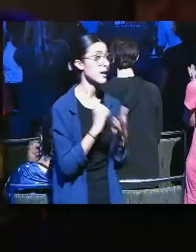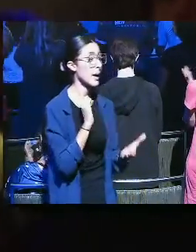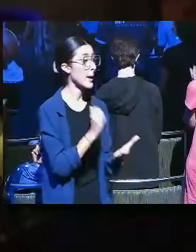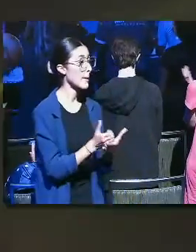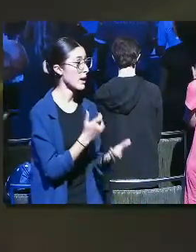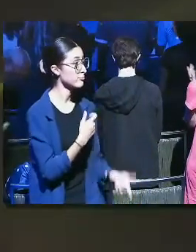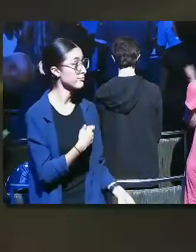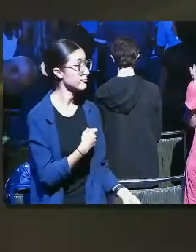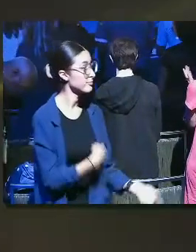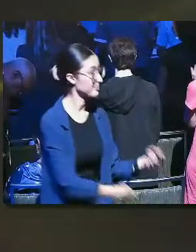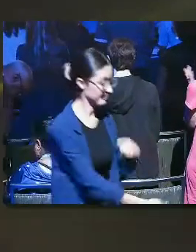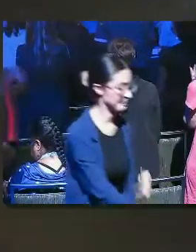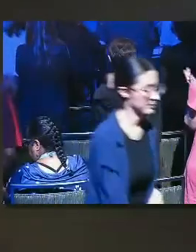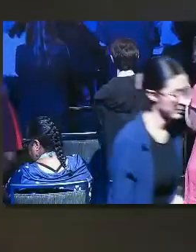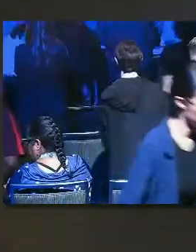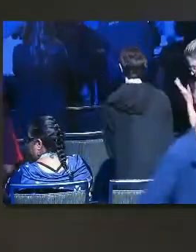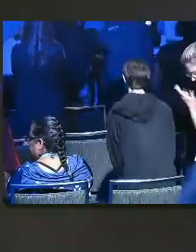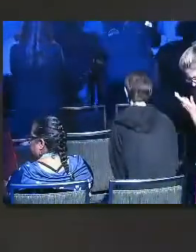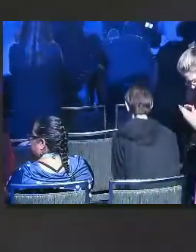Amen. You may be seated.